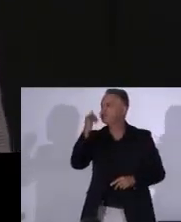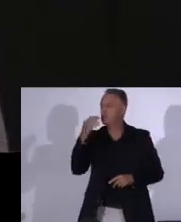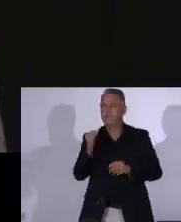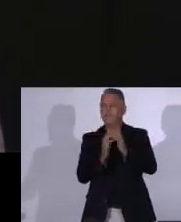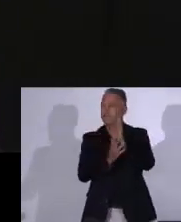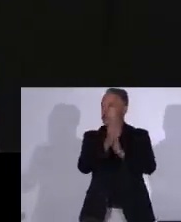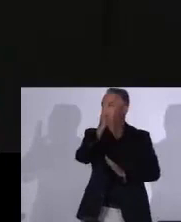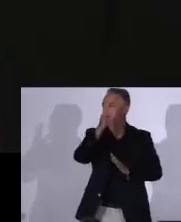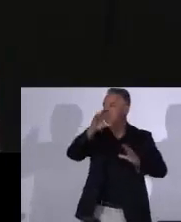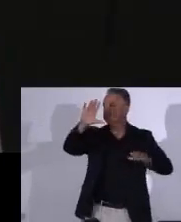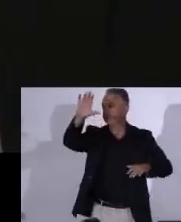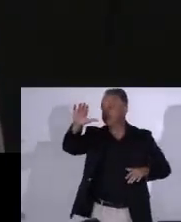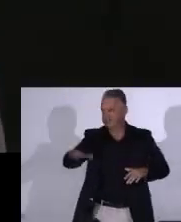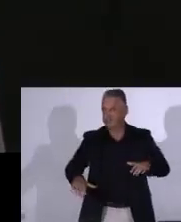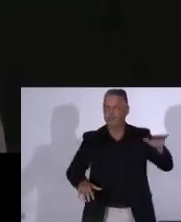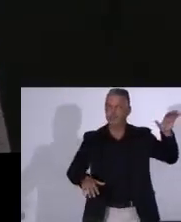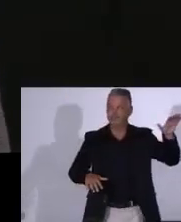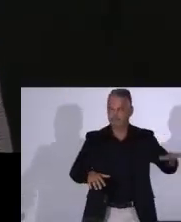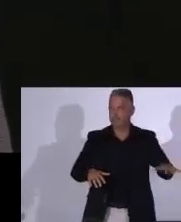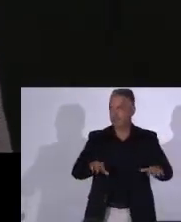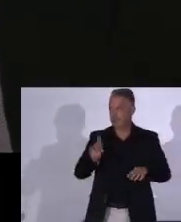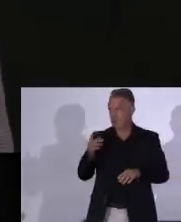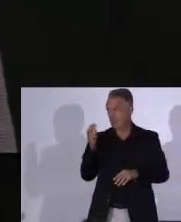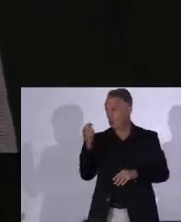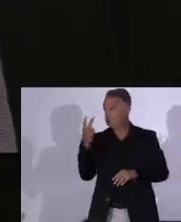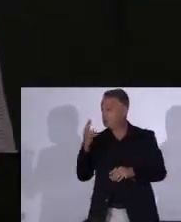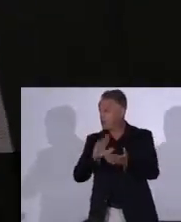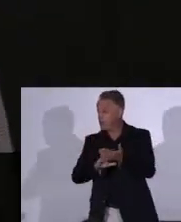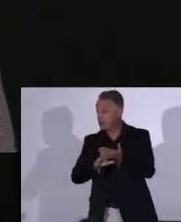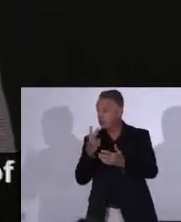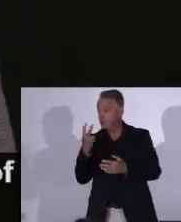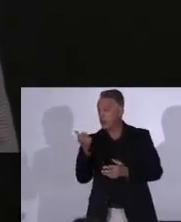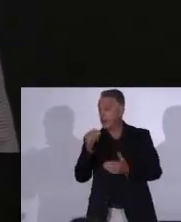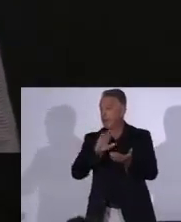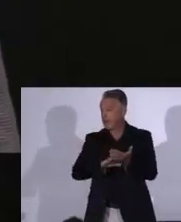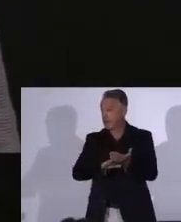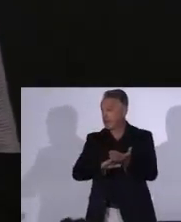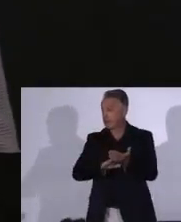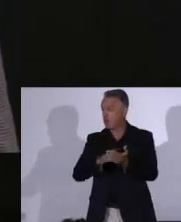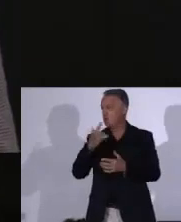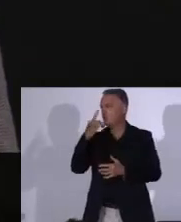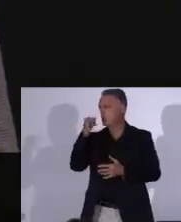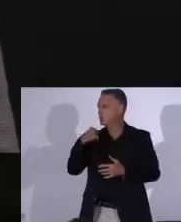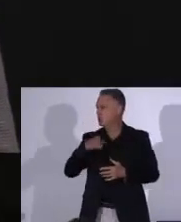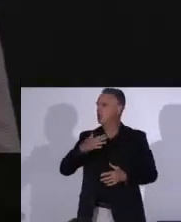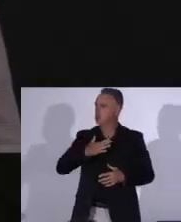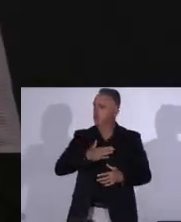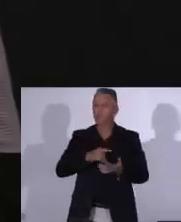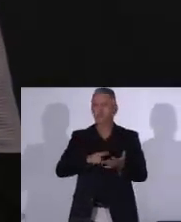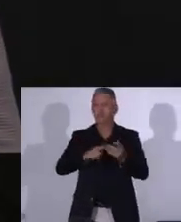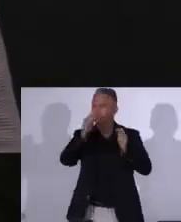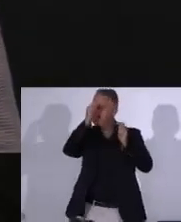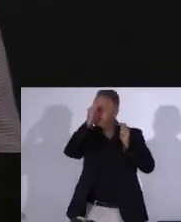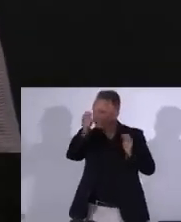bushfires for the better part of 2 months, 2.5 months. And so just a quick note to say that our thoughts are